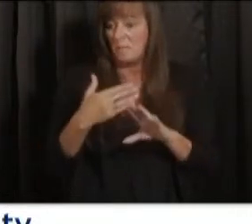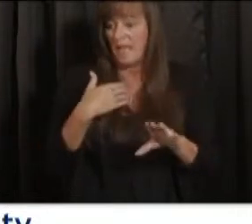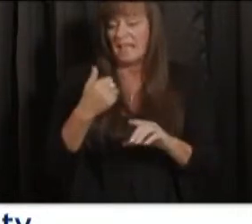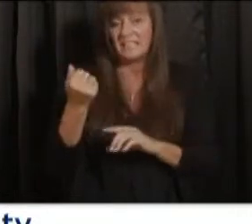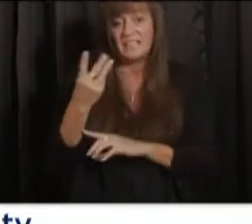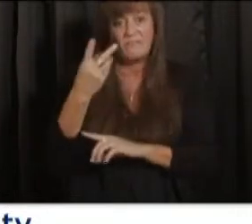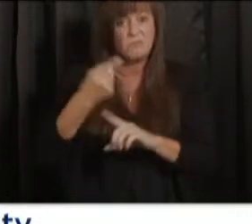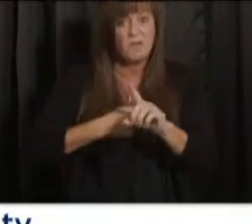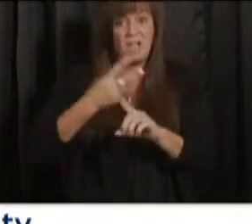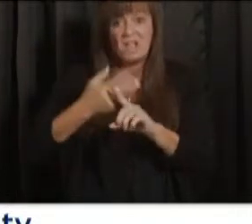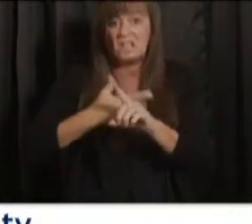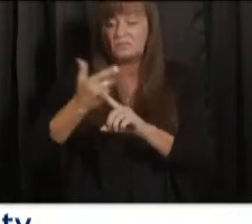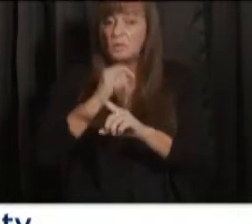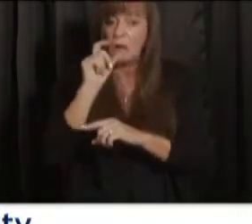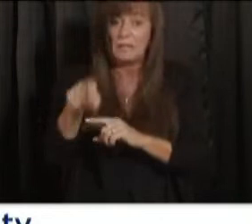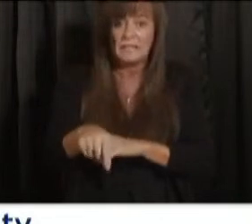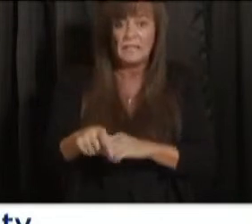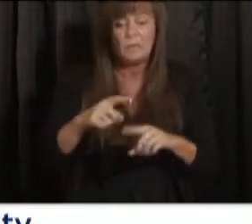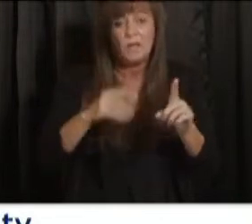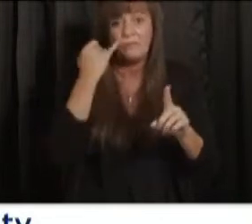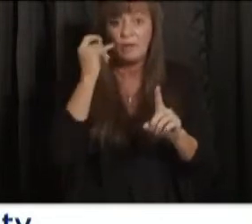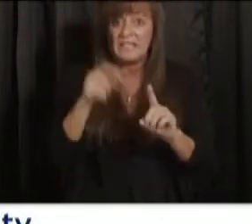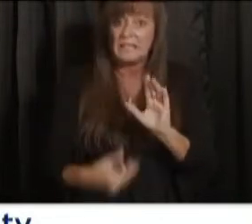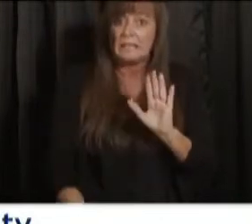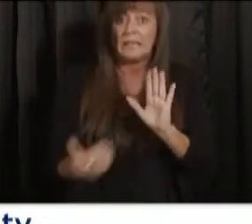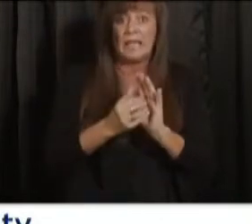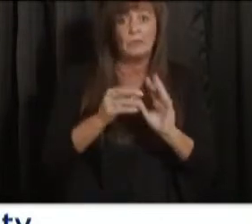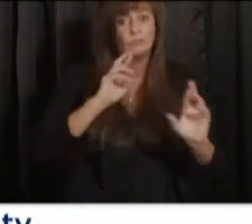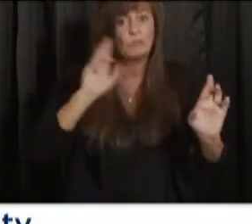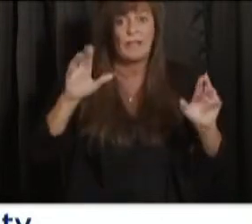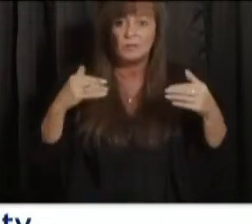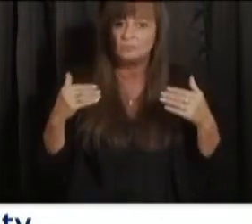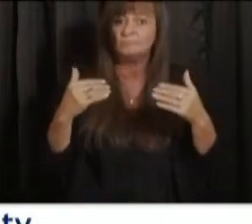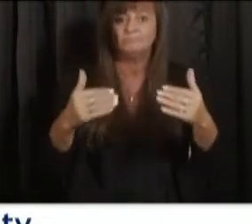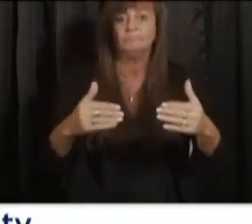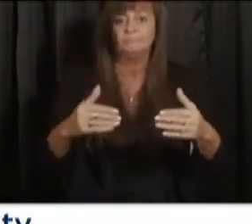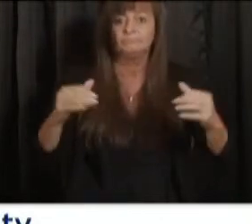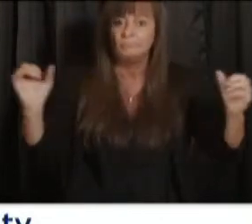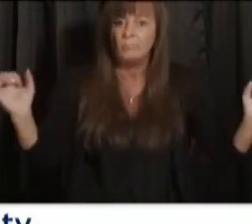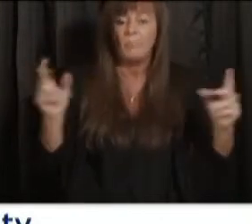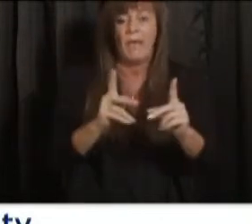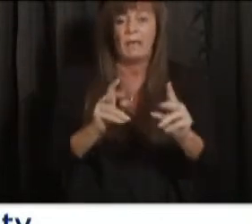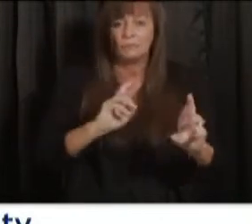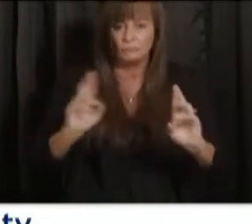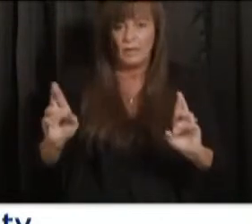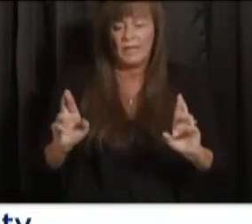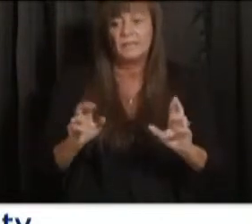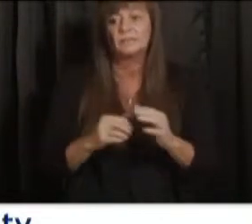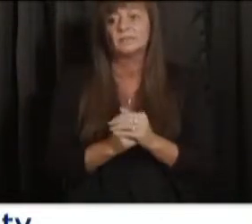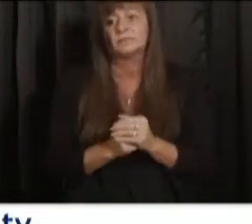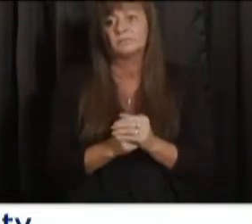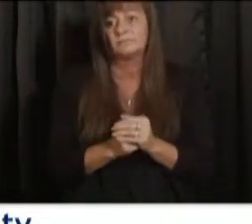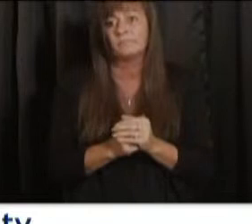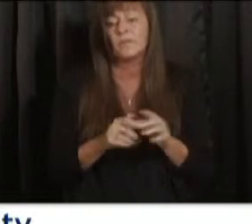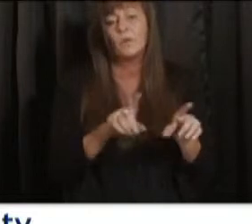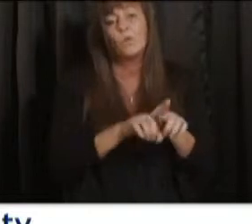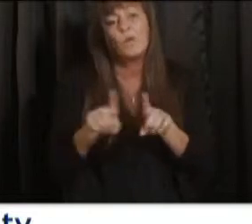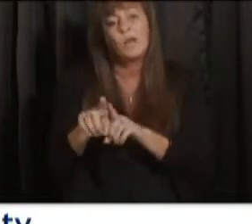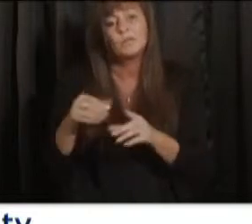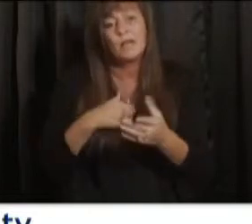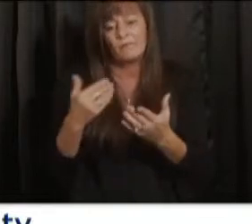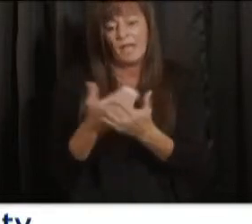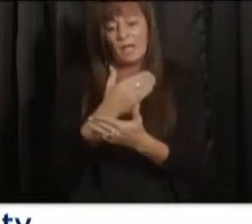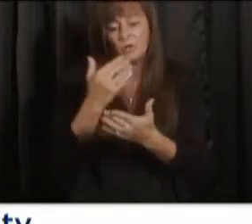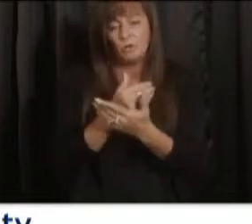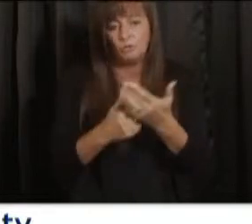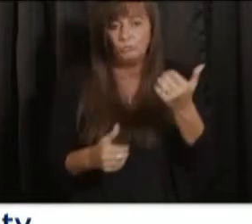they are needed, they will be ready to go back into place as well. We are also looking at a new